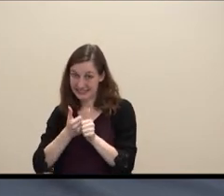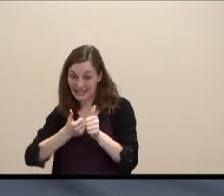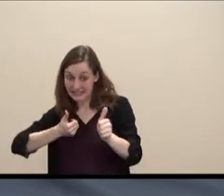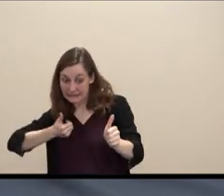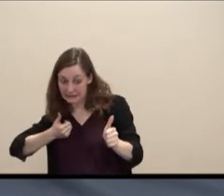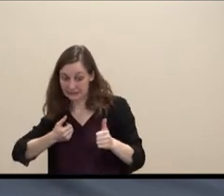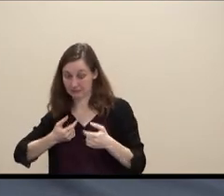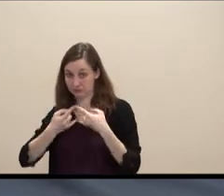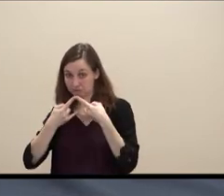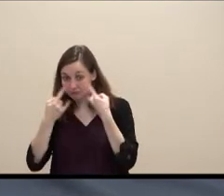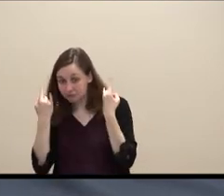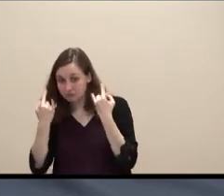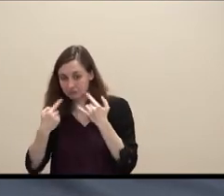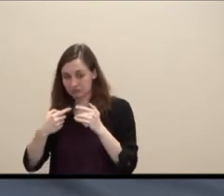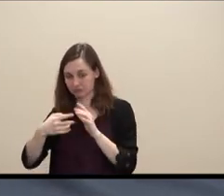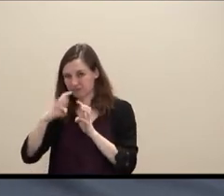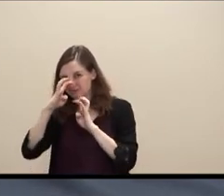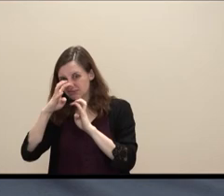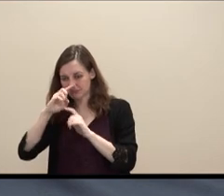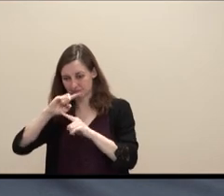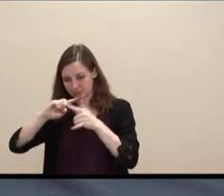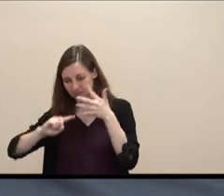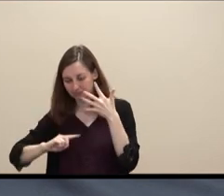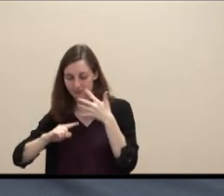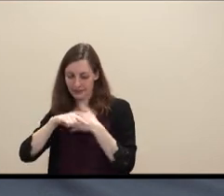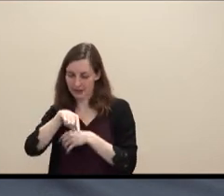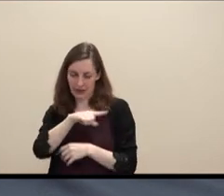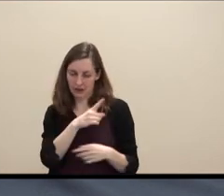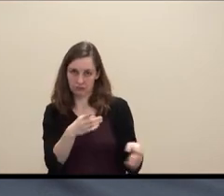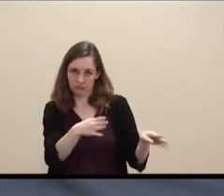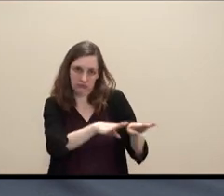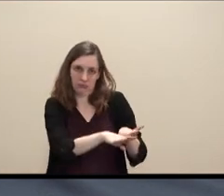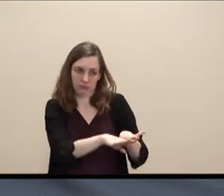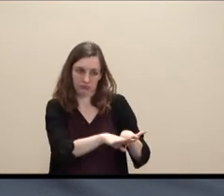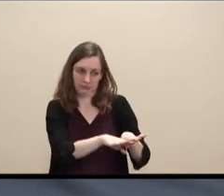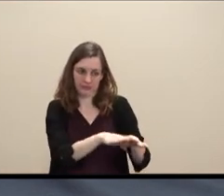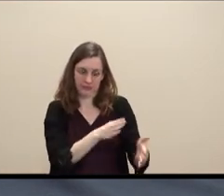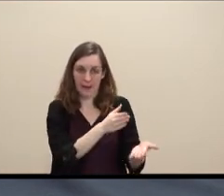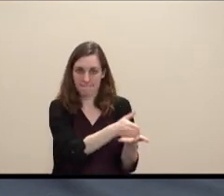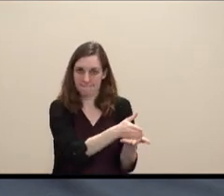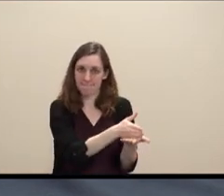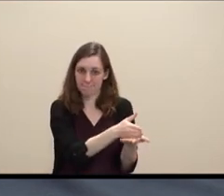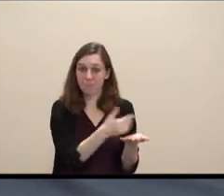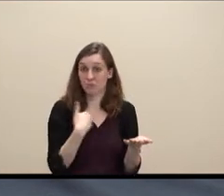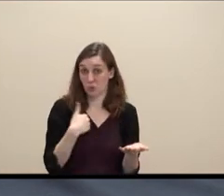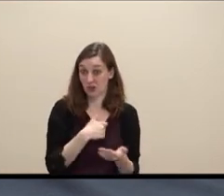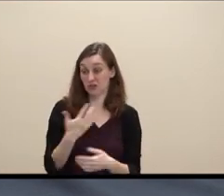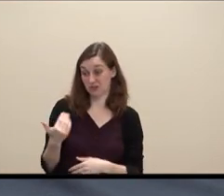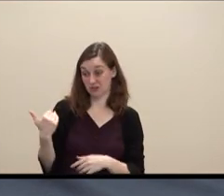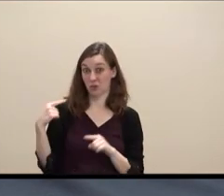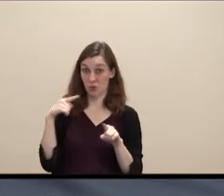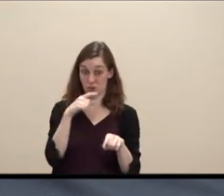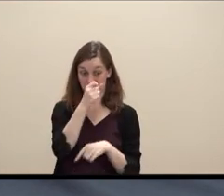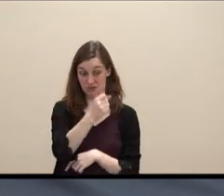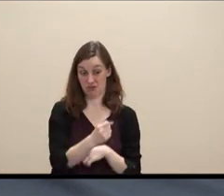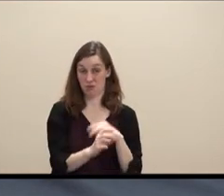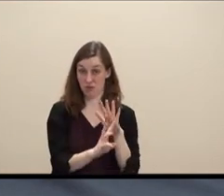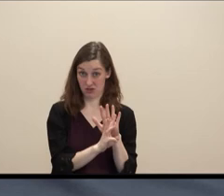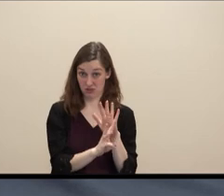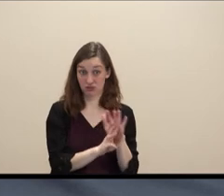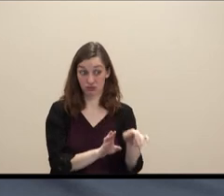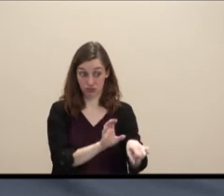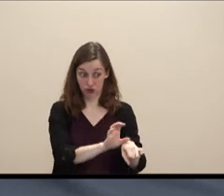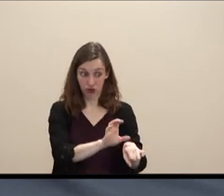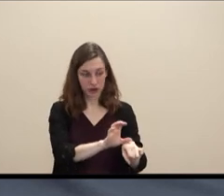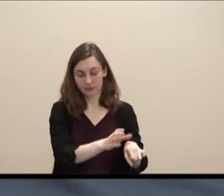and regulations and everything has stopped. Even my church, you know, we used to go help South Waco. But